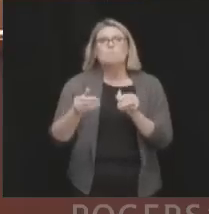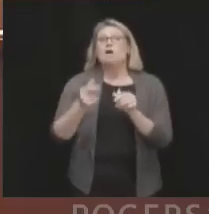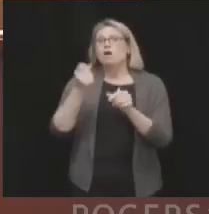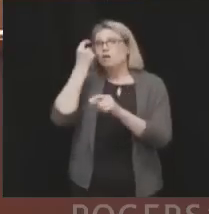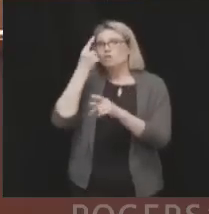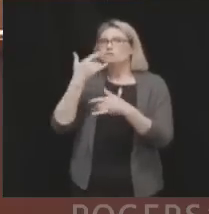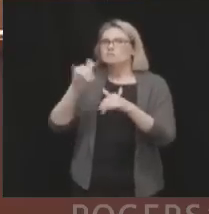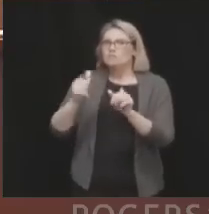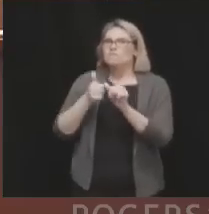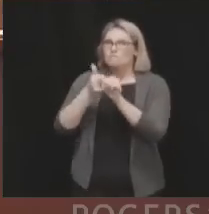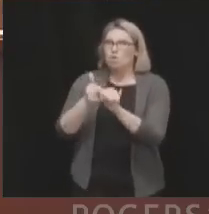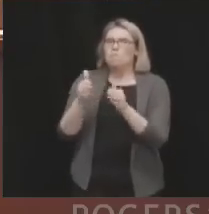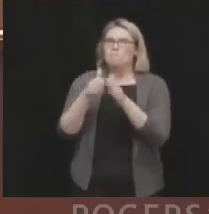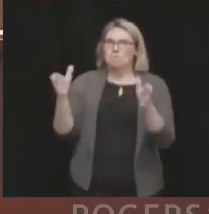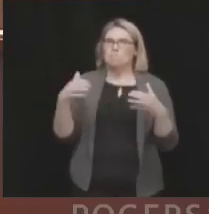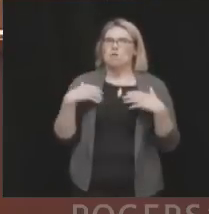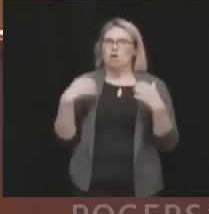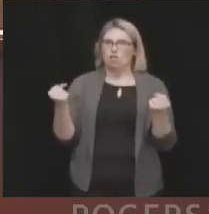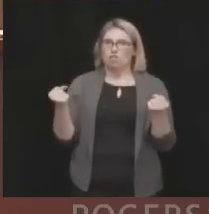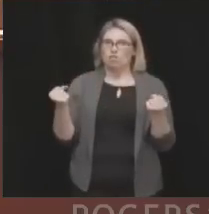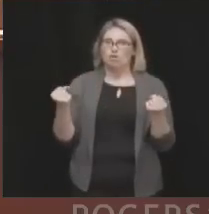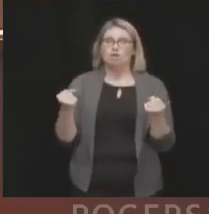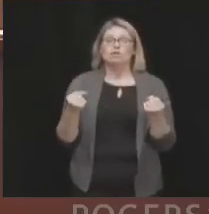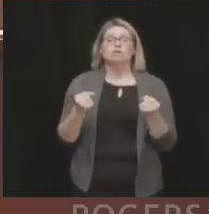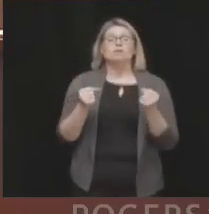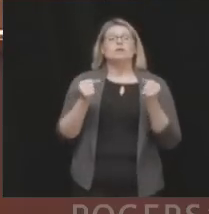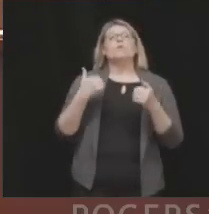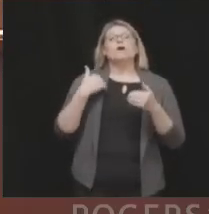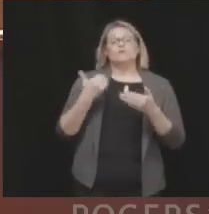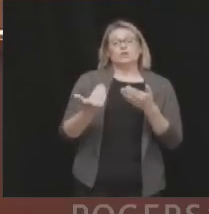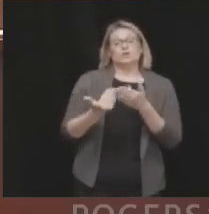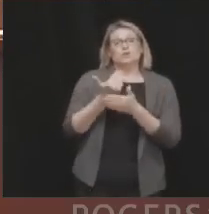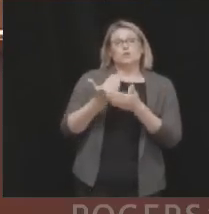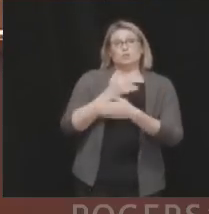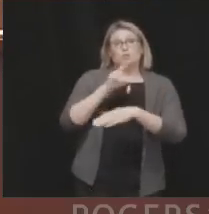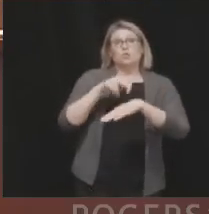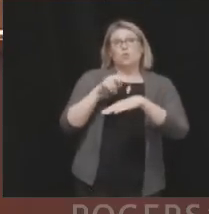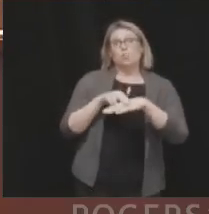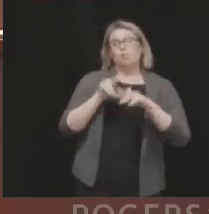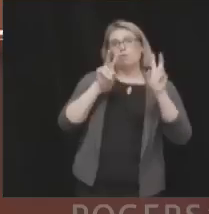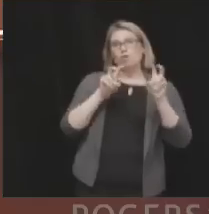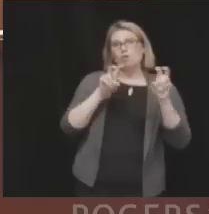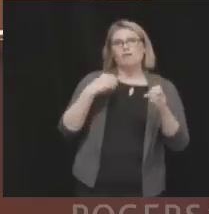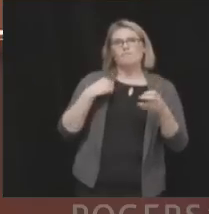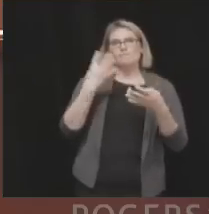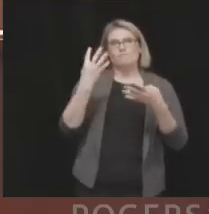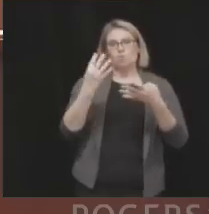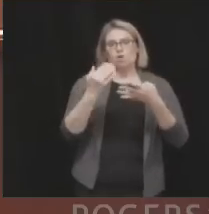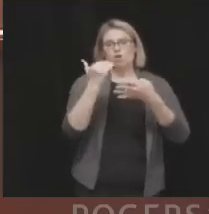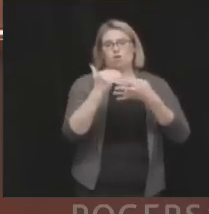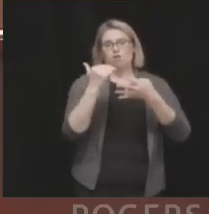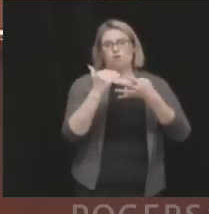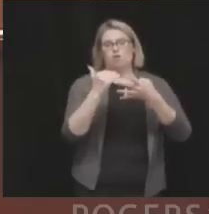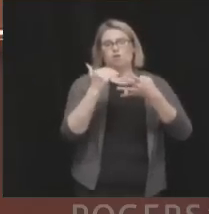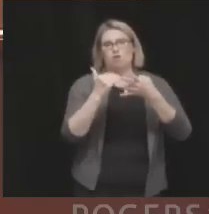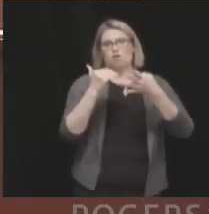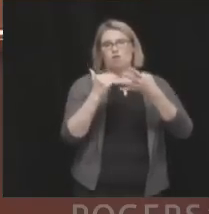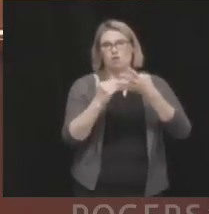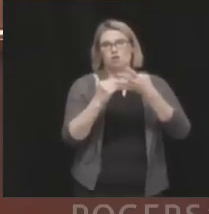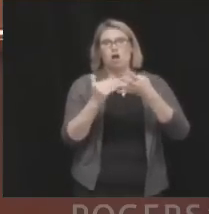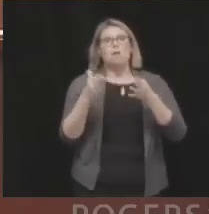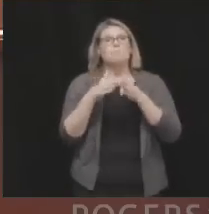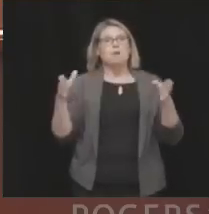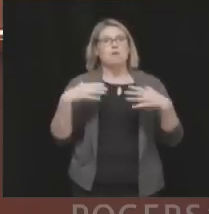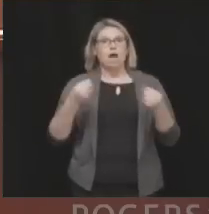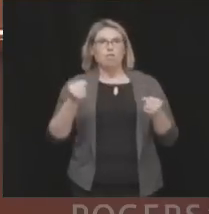result. La santé publique a identifié des déclencheurs qui vont déterminer le